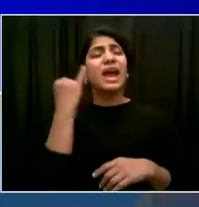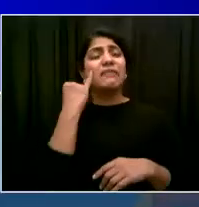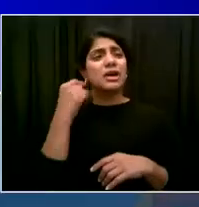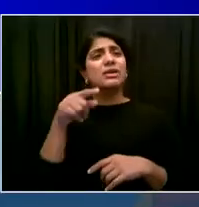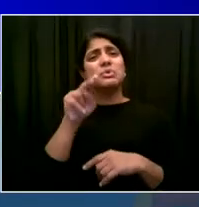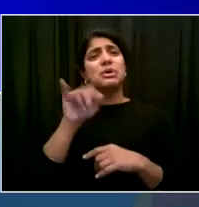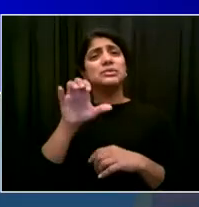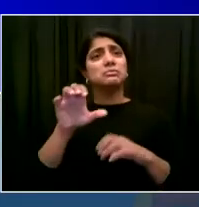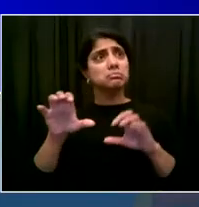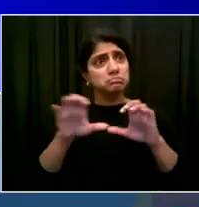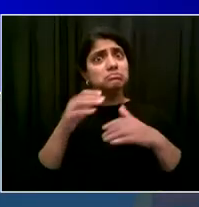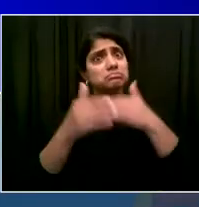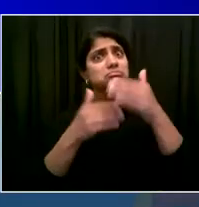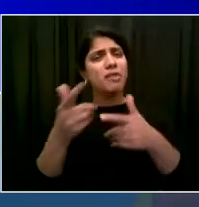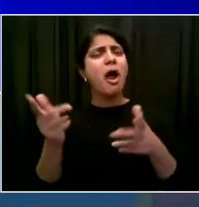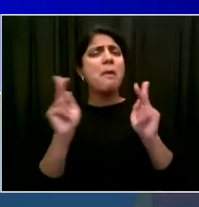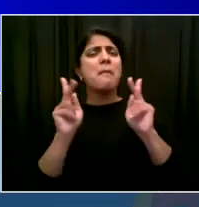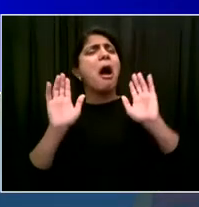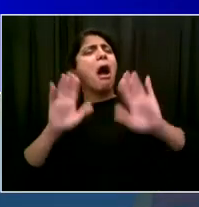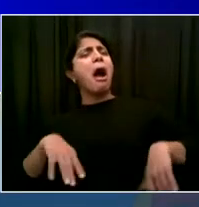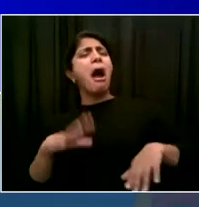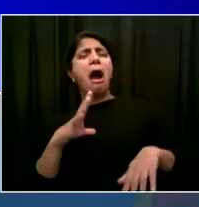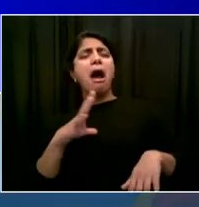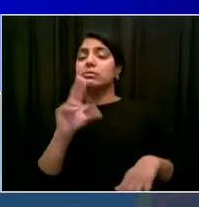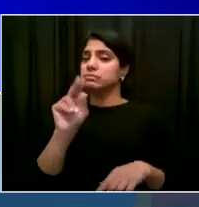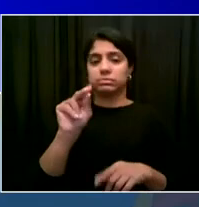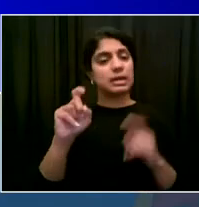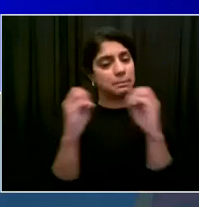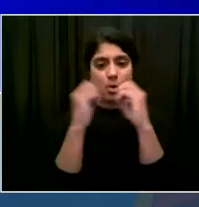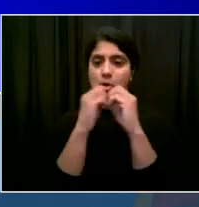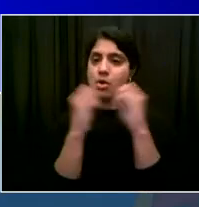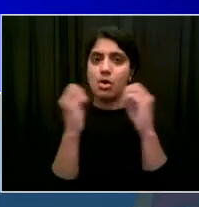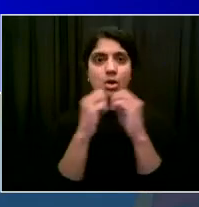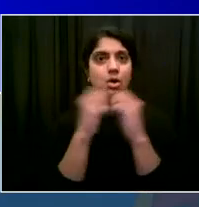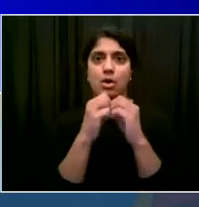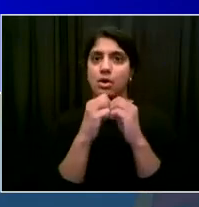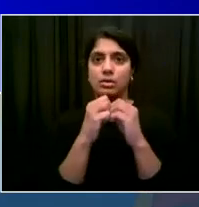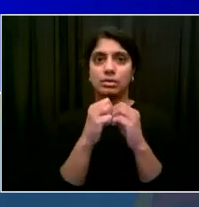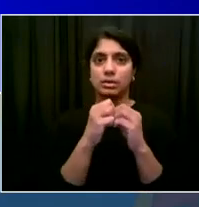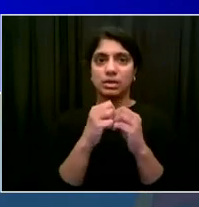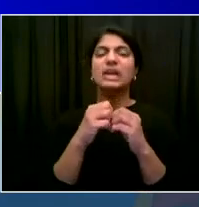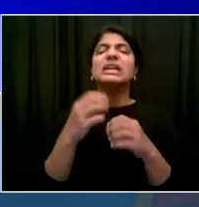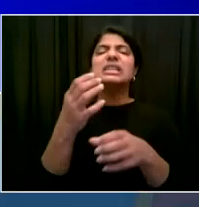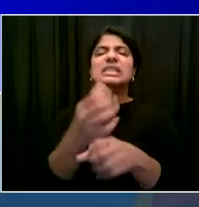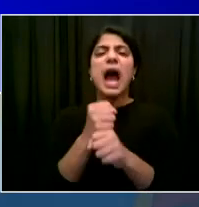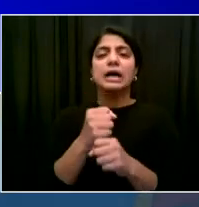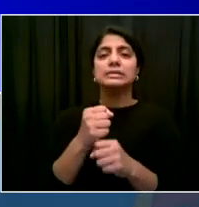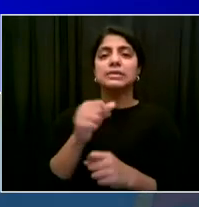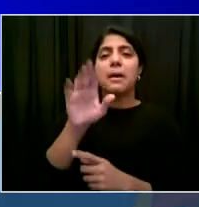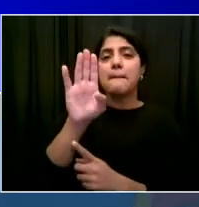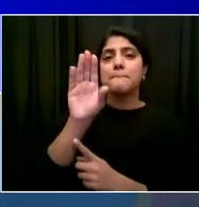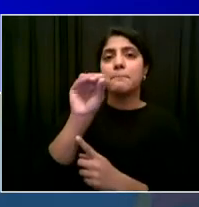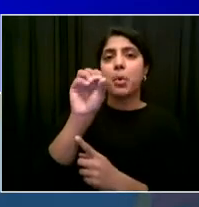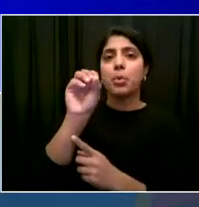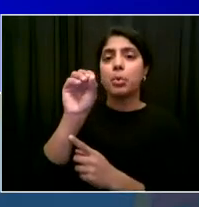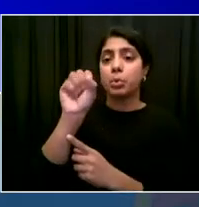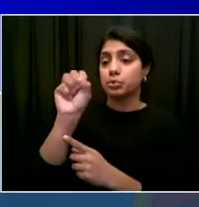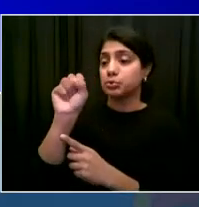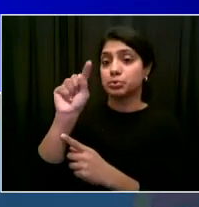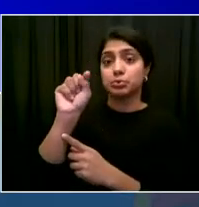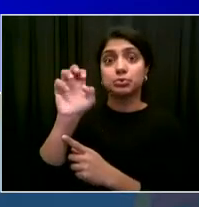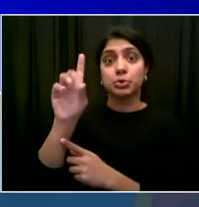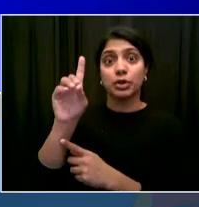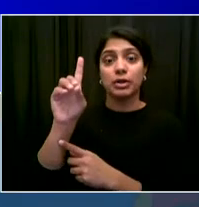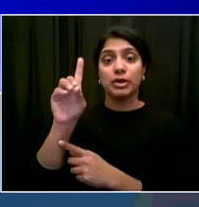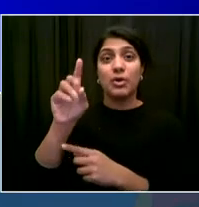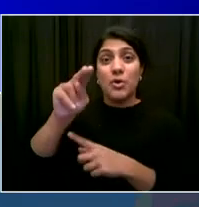key at this moment. We need everyone to focus on boosters. If you're eligible, it's time. It will make